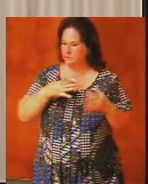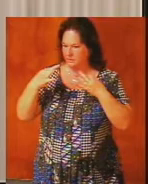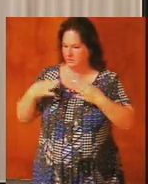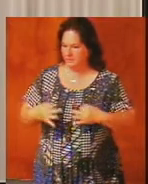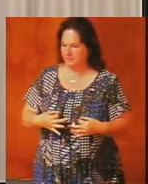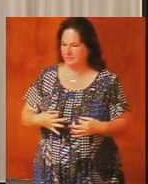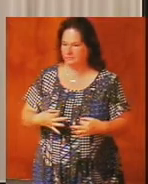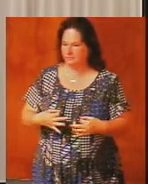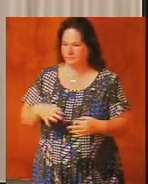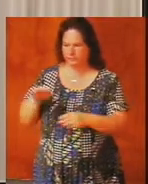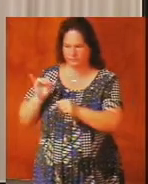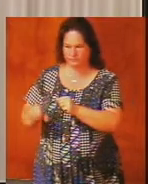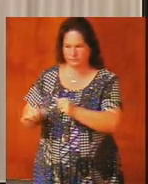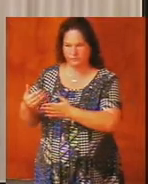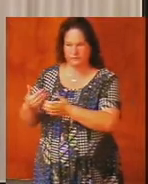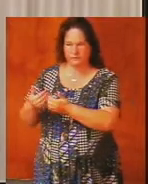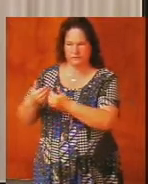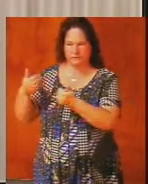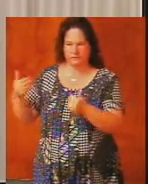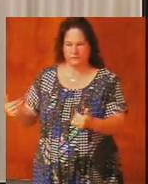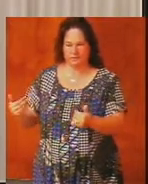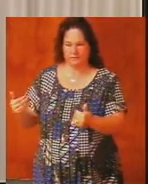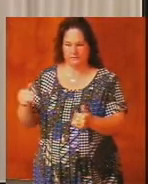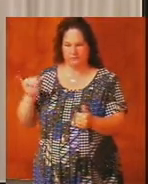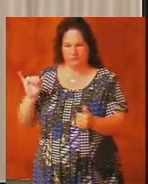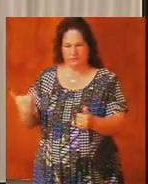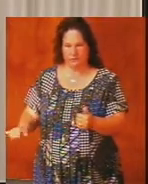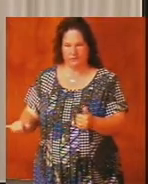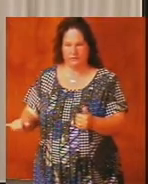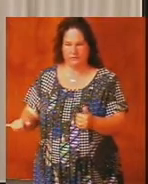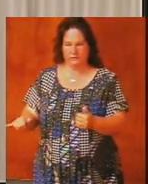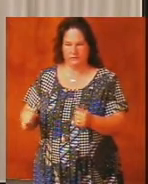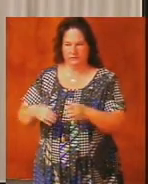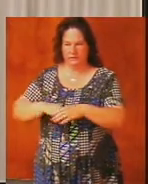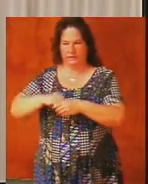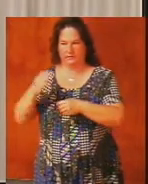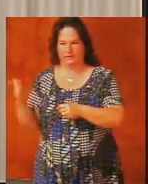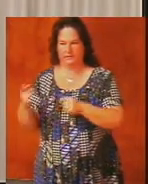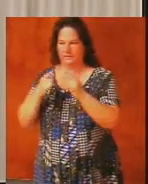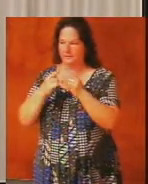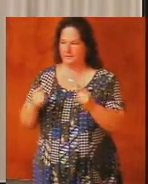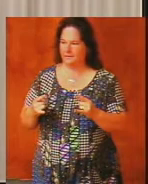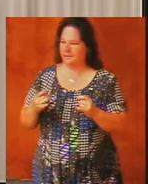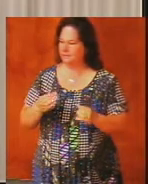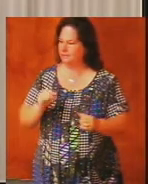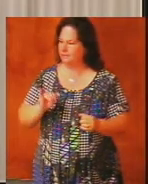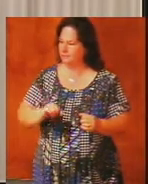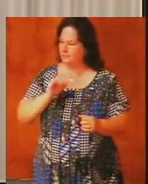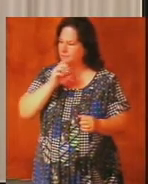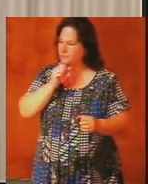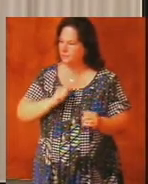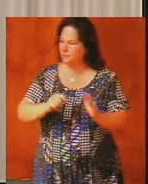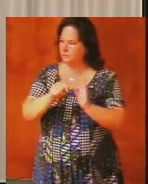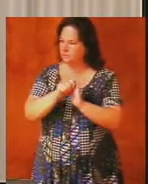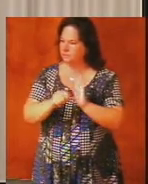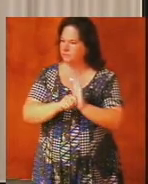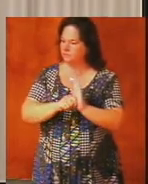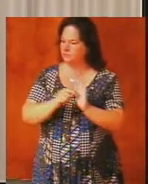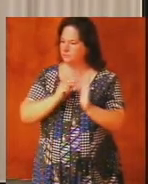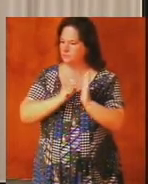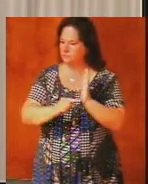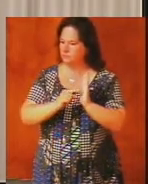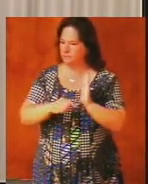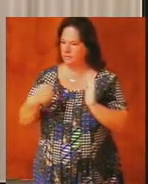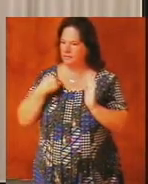quarantined. They had to dwell outside the camp, and while that is certainly an Old Testament passage, and we're